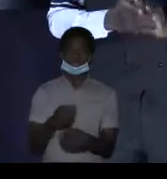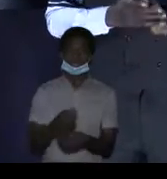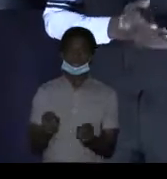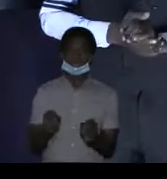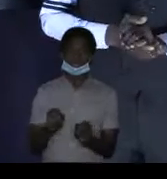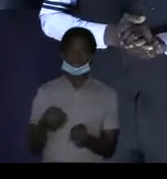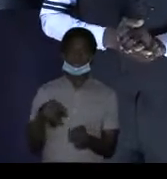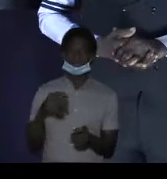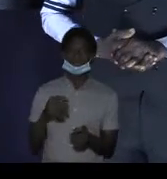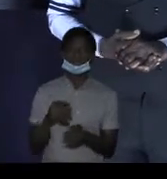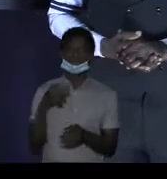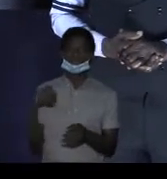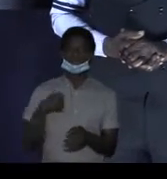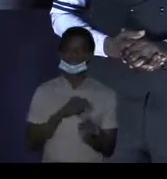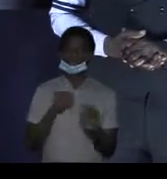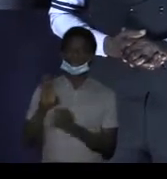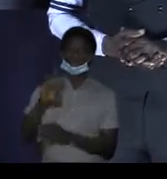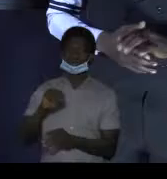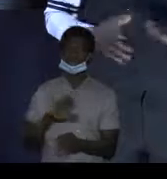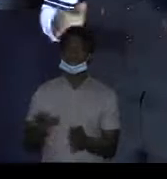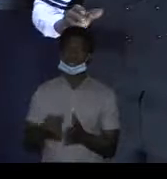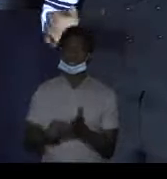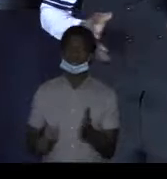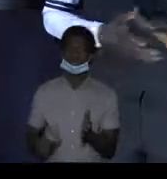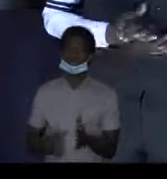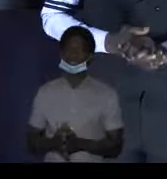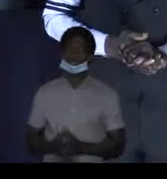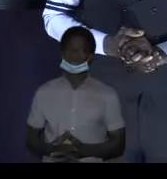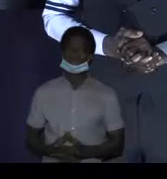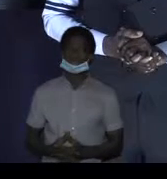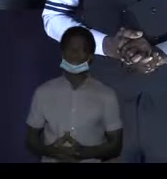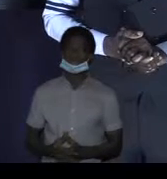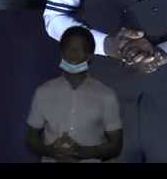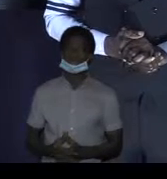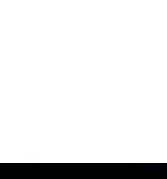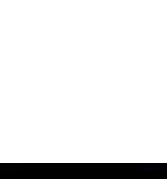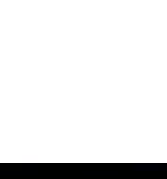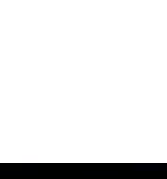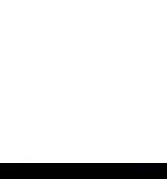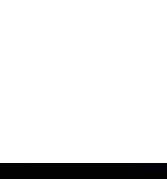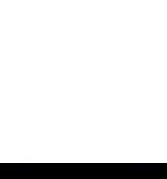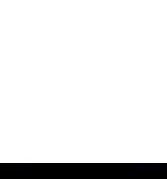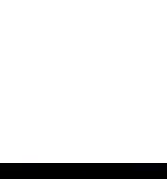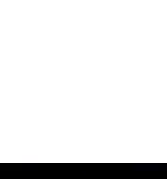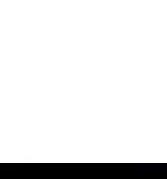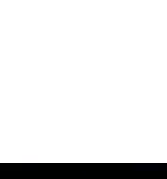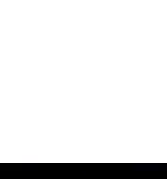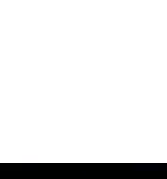stay safe. Because at La Subeb, we leave no child behind.